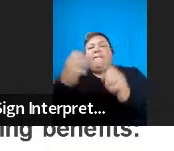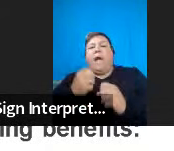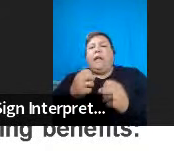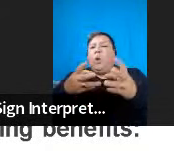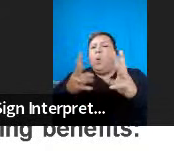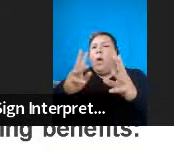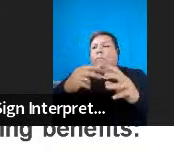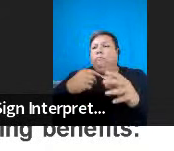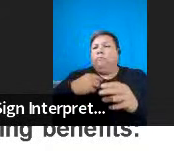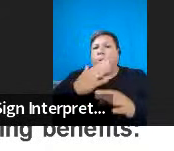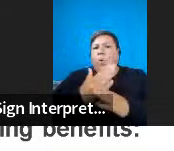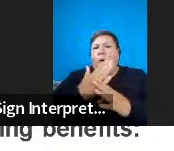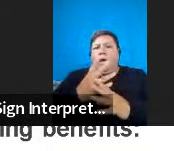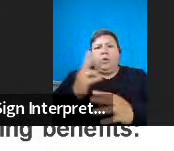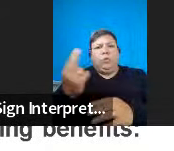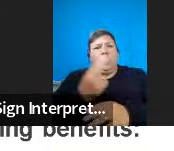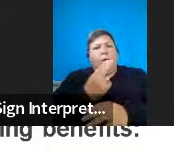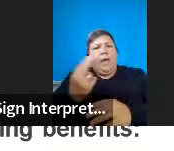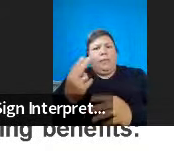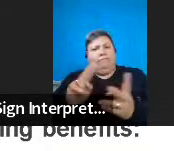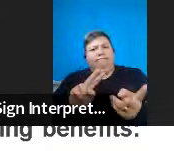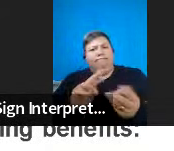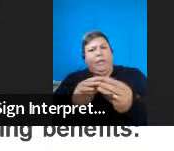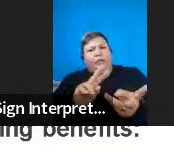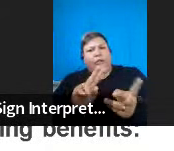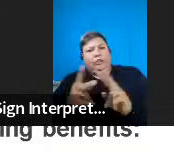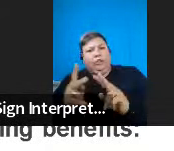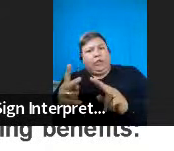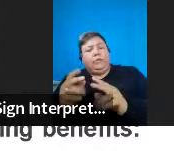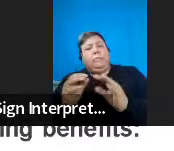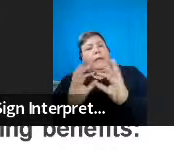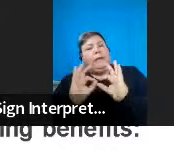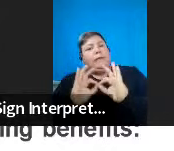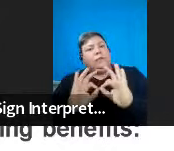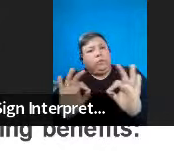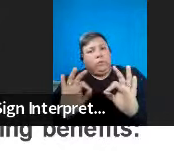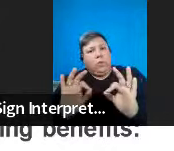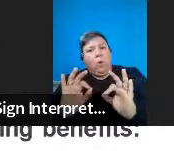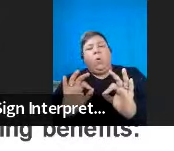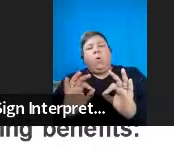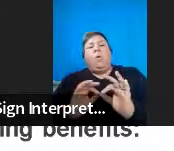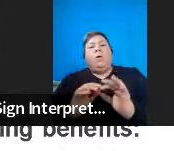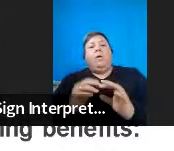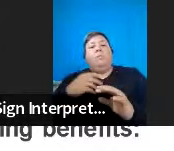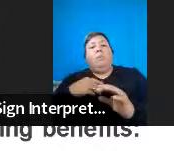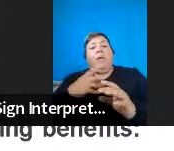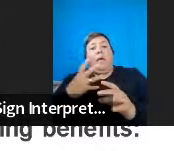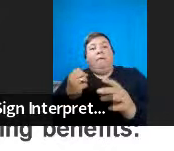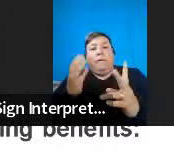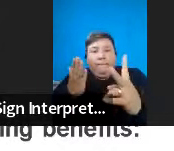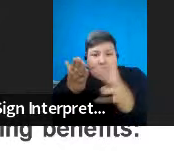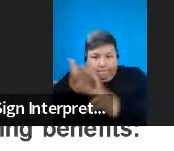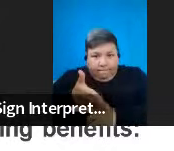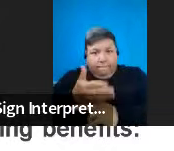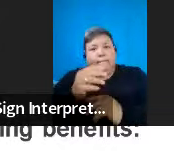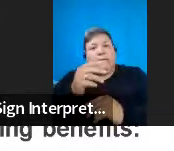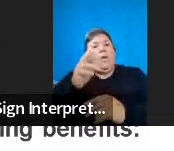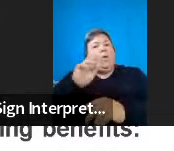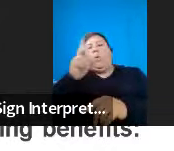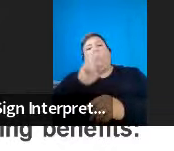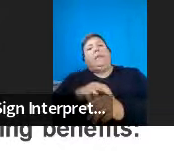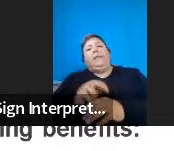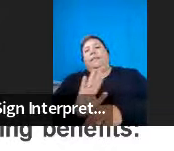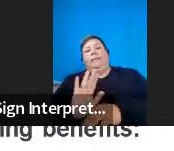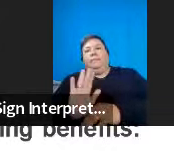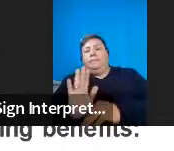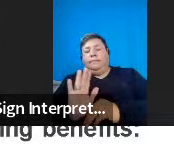together, collaborating, and ensuring that we do not then intervene where it is not necessary? Is there a